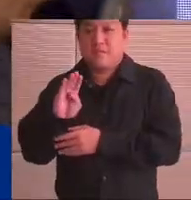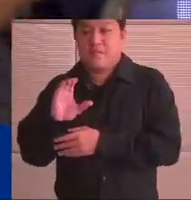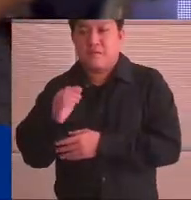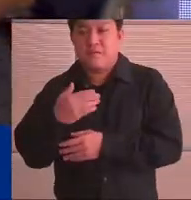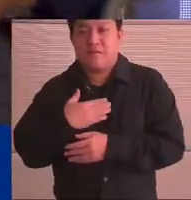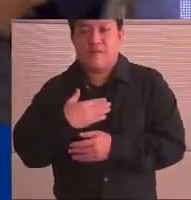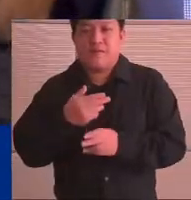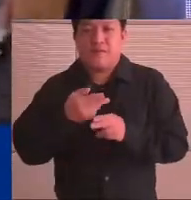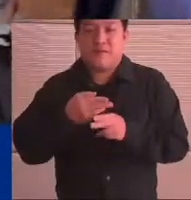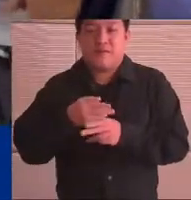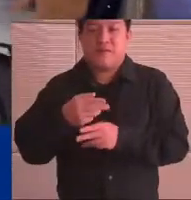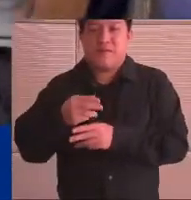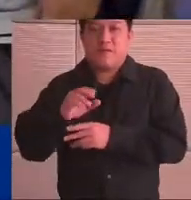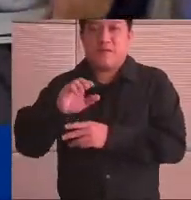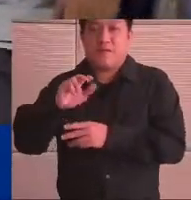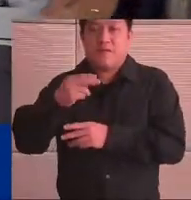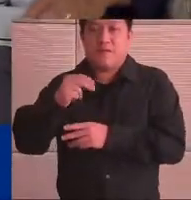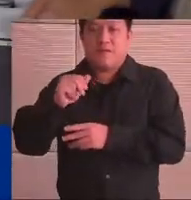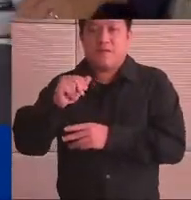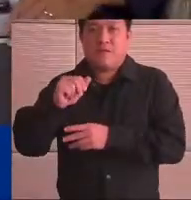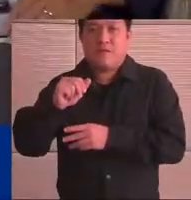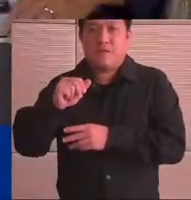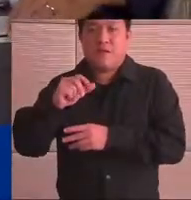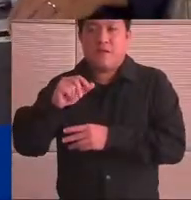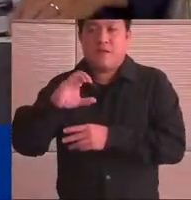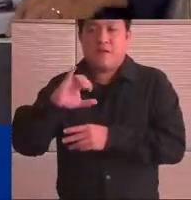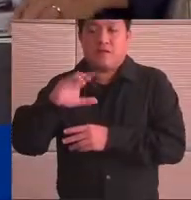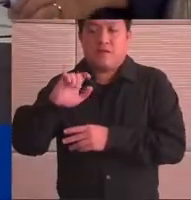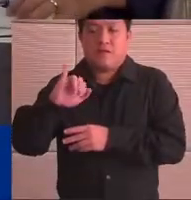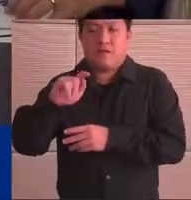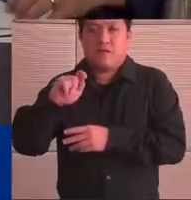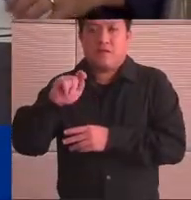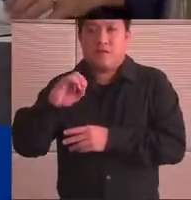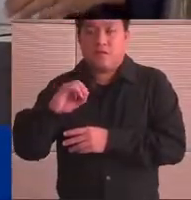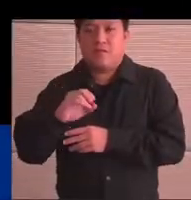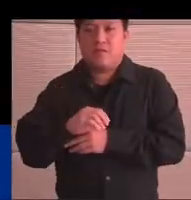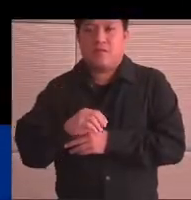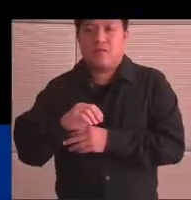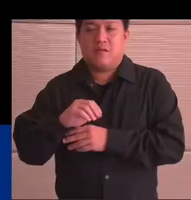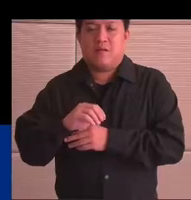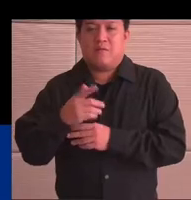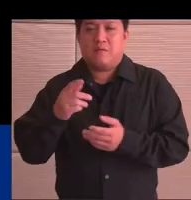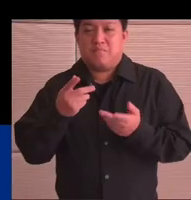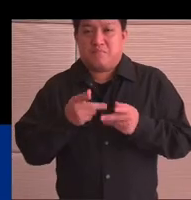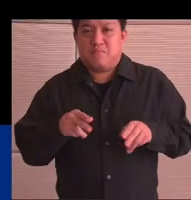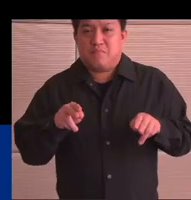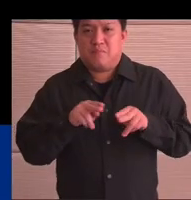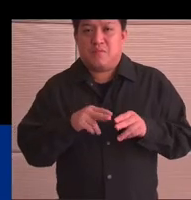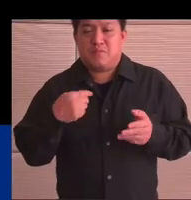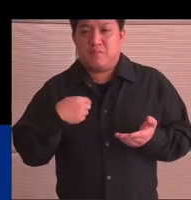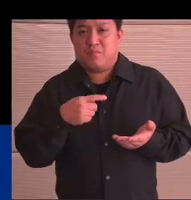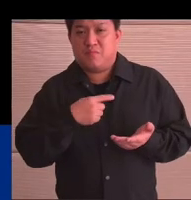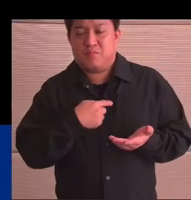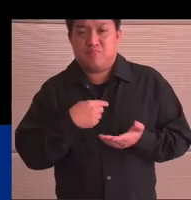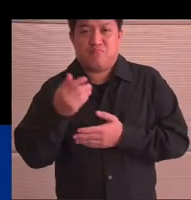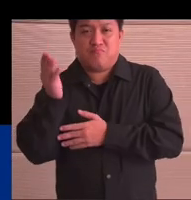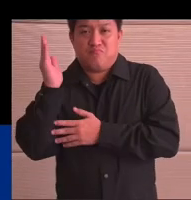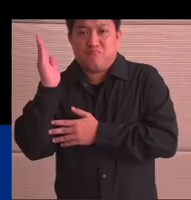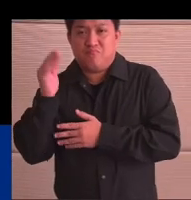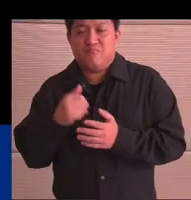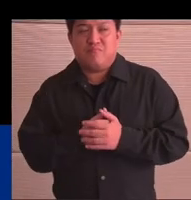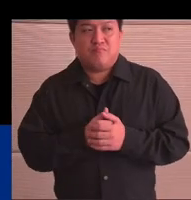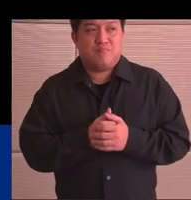My name is Cielito Habito. Everybody calls me Shell. Once upon a time, I was in the position that our keynote speaker is in